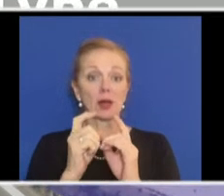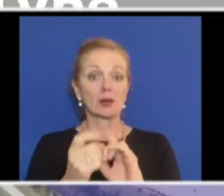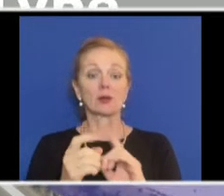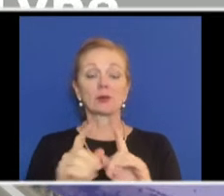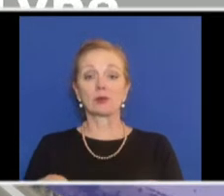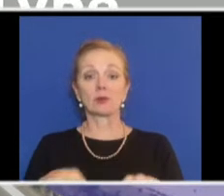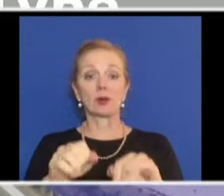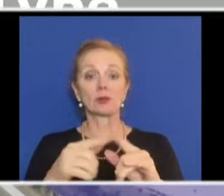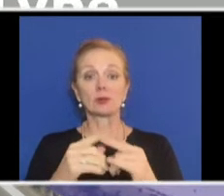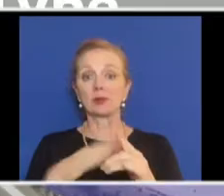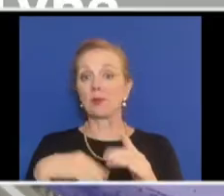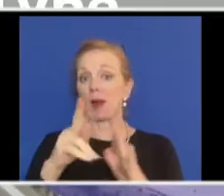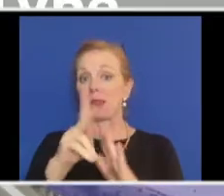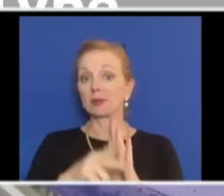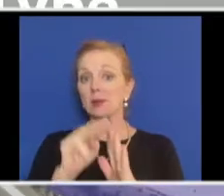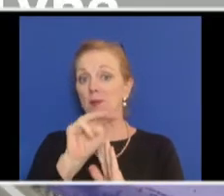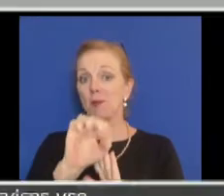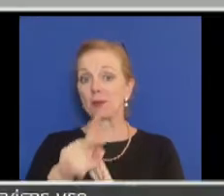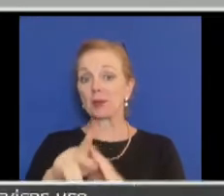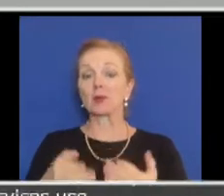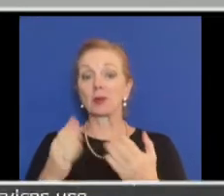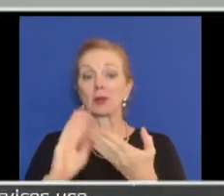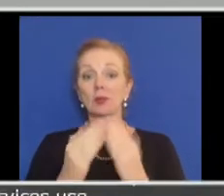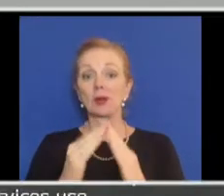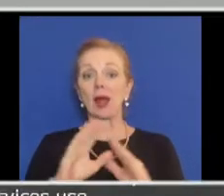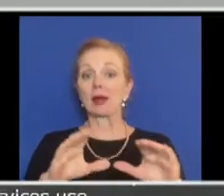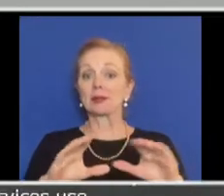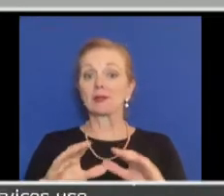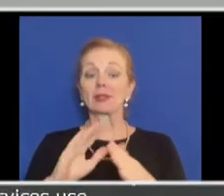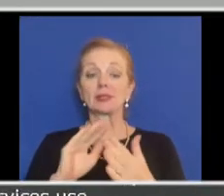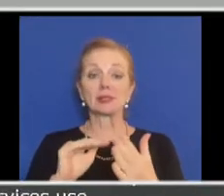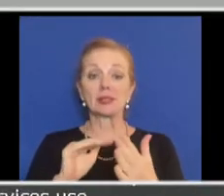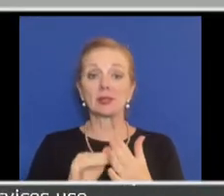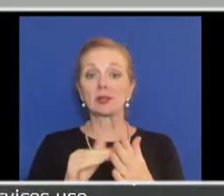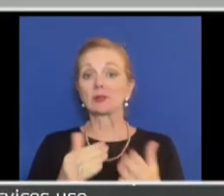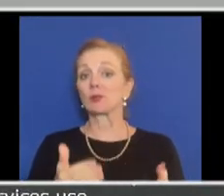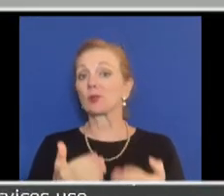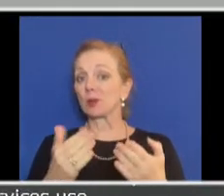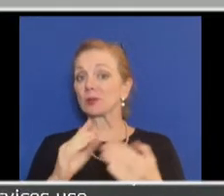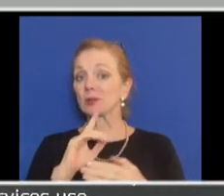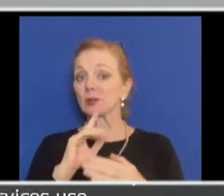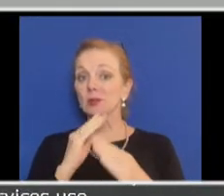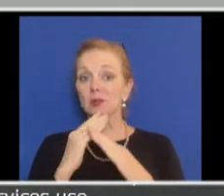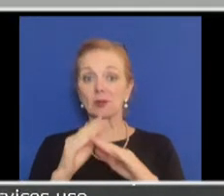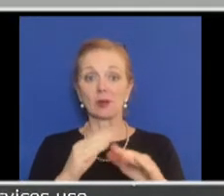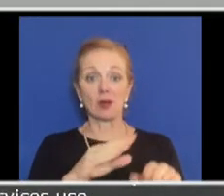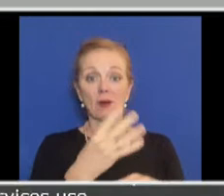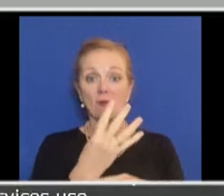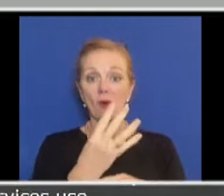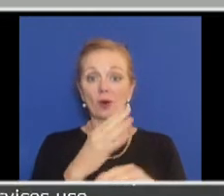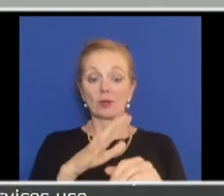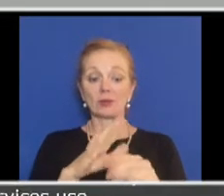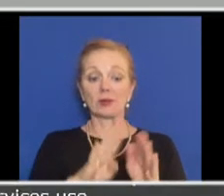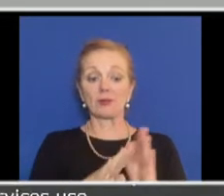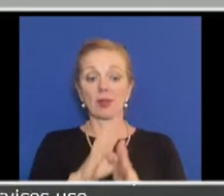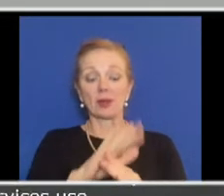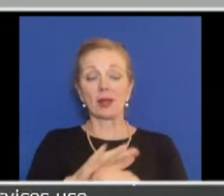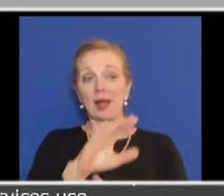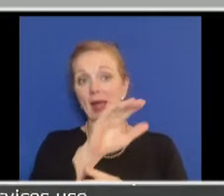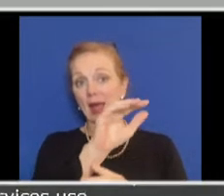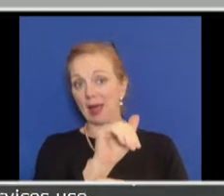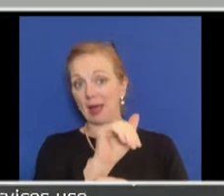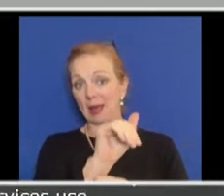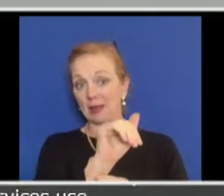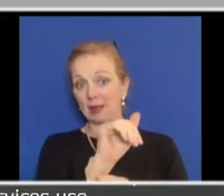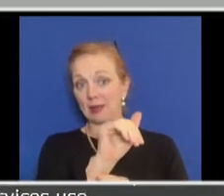2040 policy map does recommend a community activity center and the proposal is broken out into four development areas I have Development Area a which is